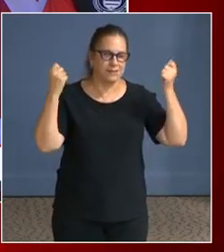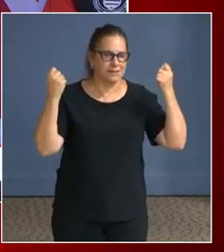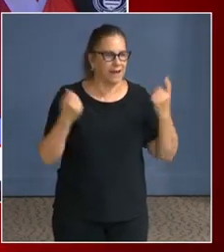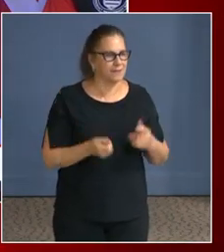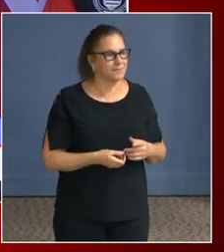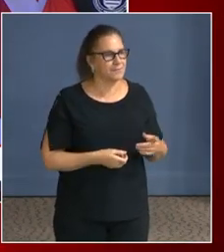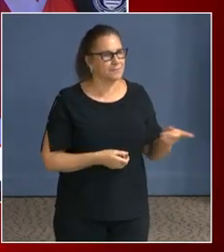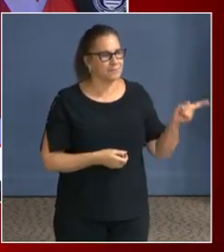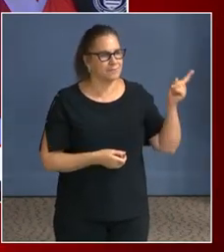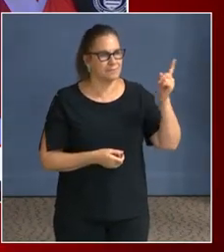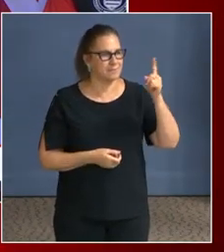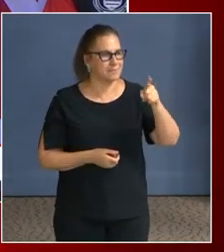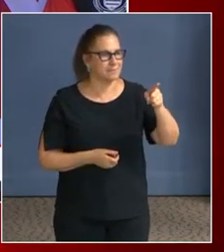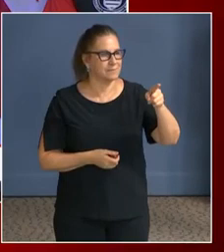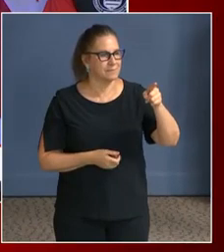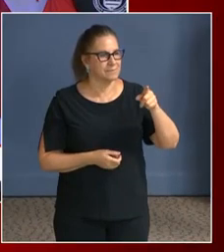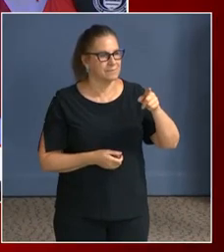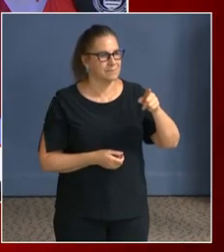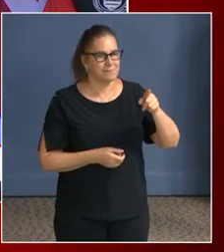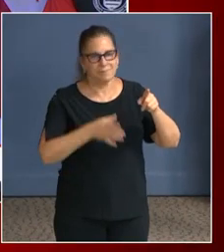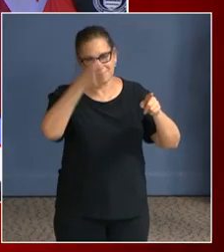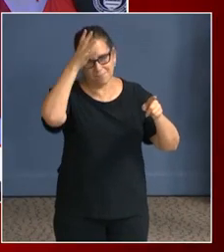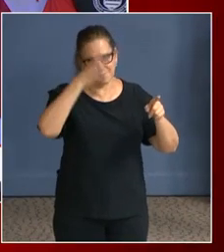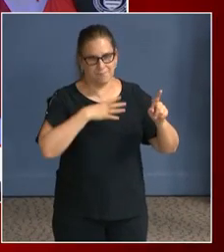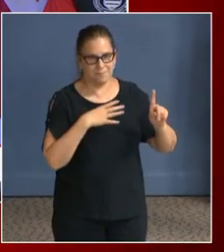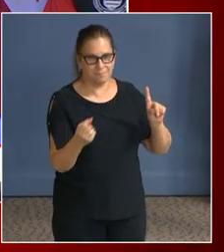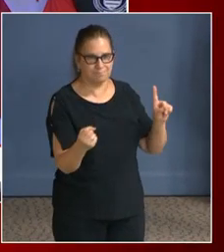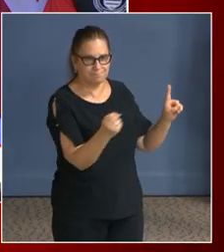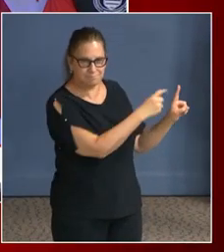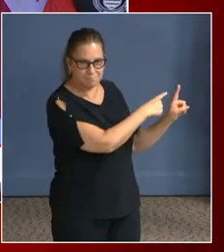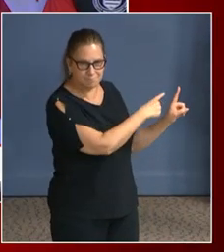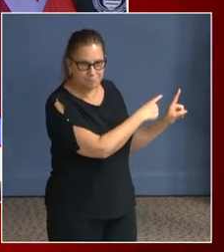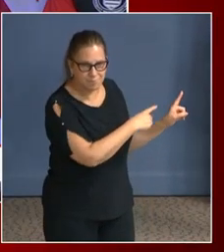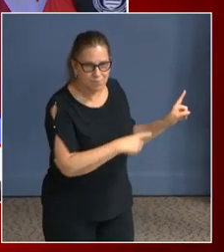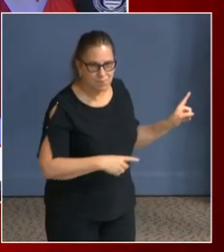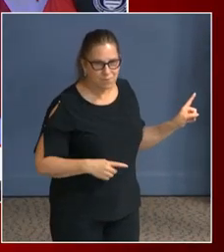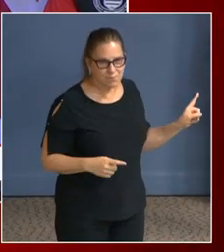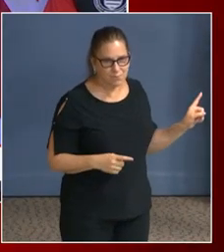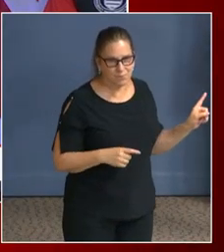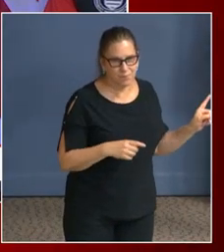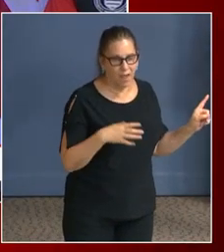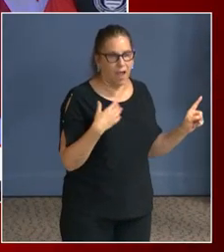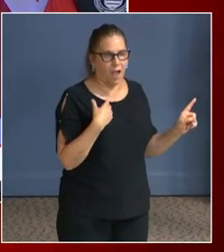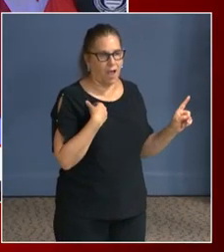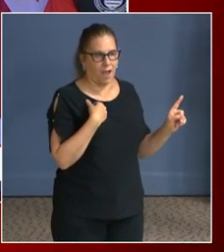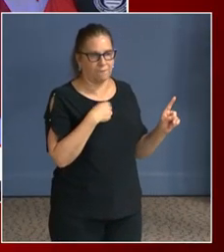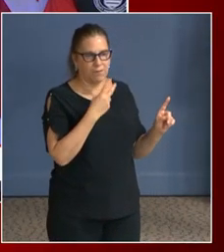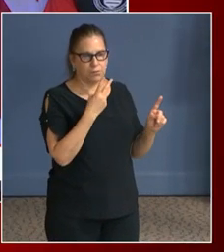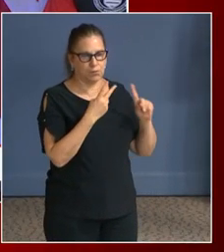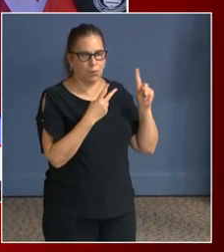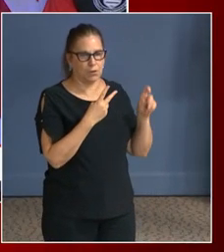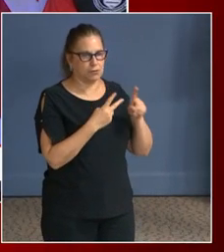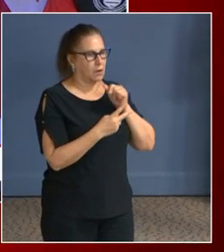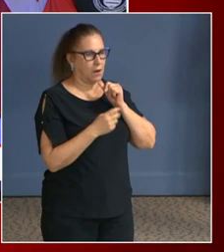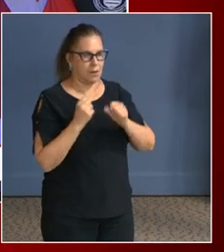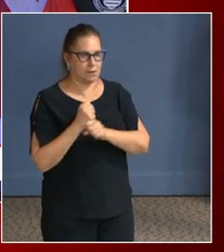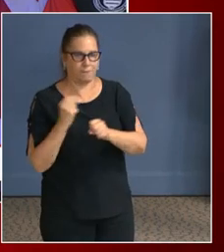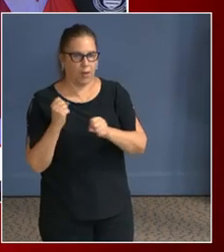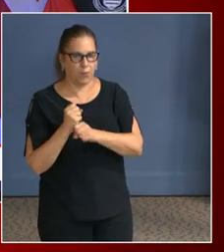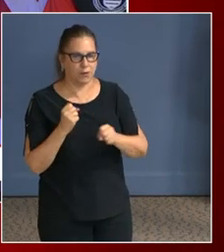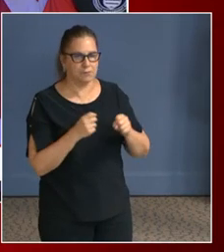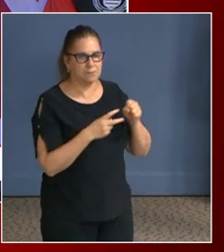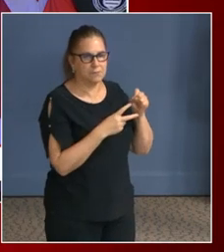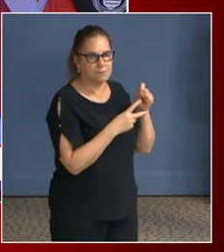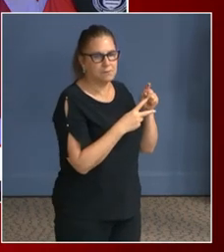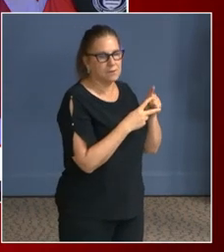Yes, James. Mayor Bowser, I have 2 questions unrelated to this in terms of the NAACP and on